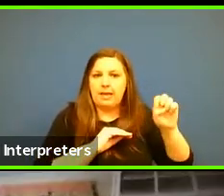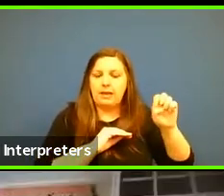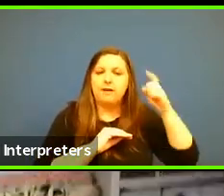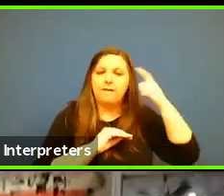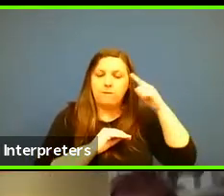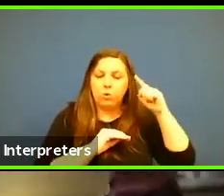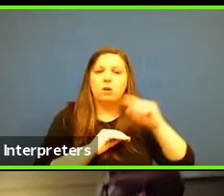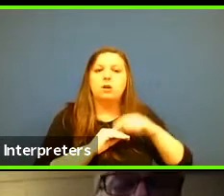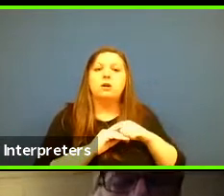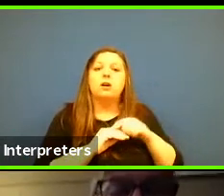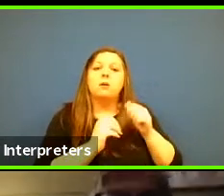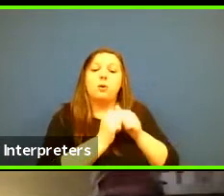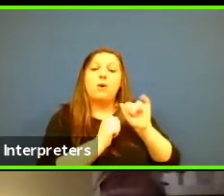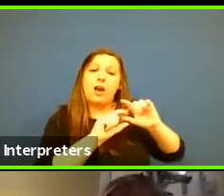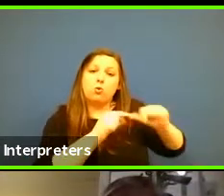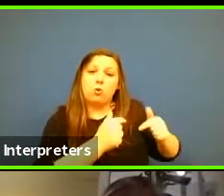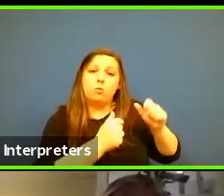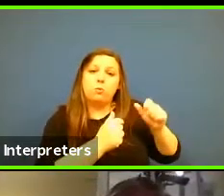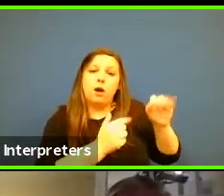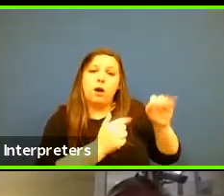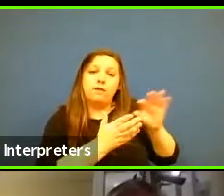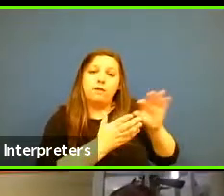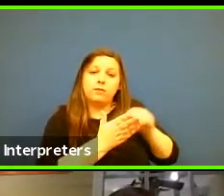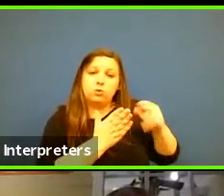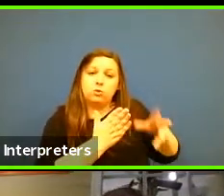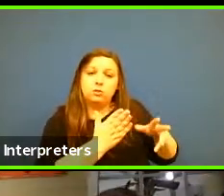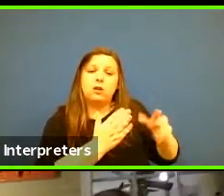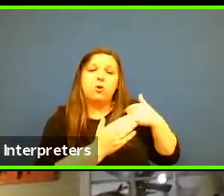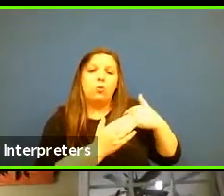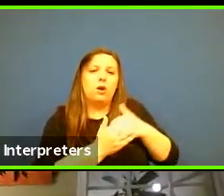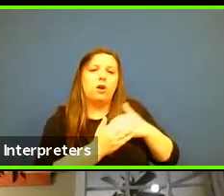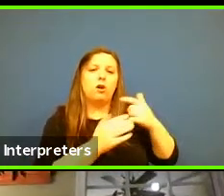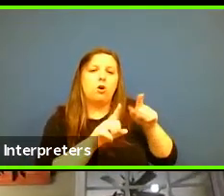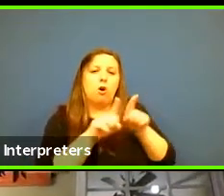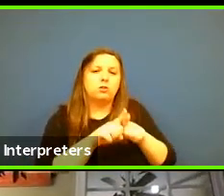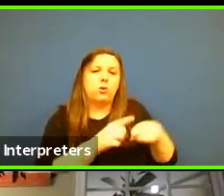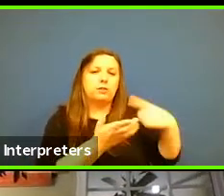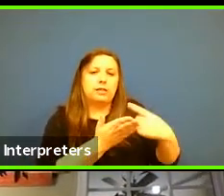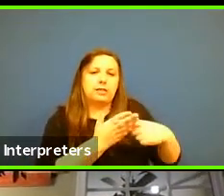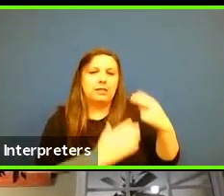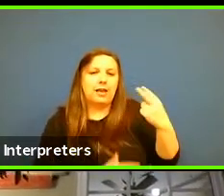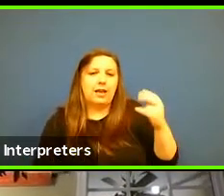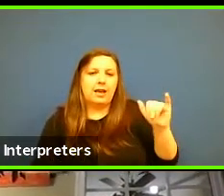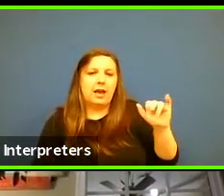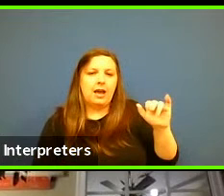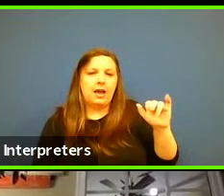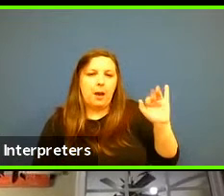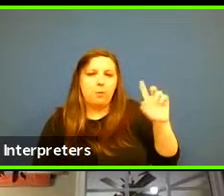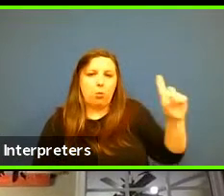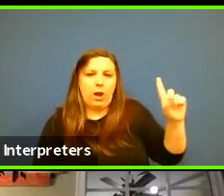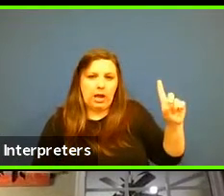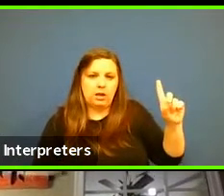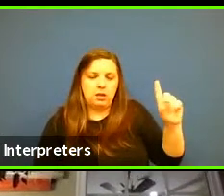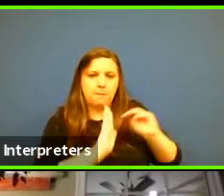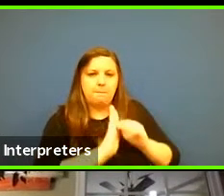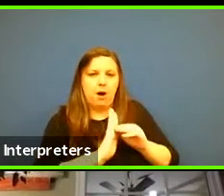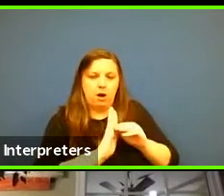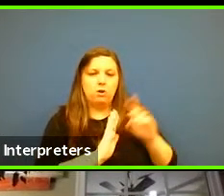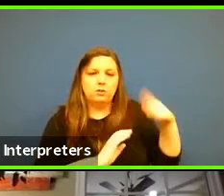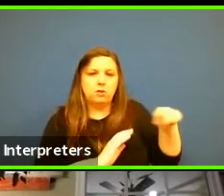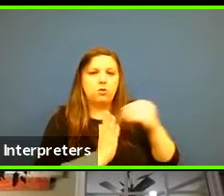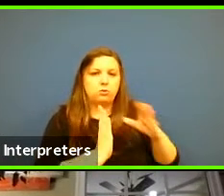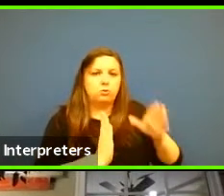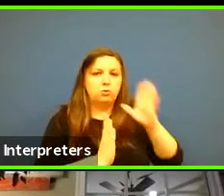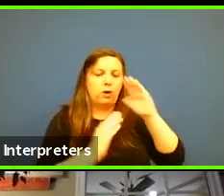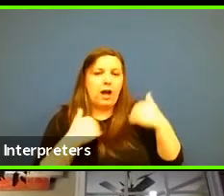of students, we are looking at a hybrid model for those students. So those students will have an opportunity